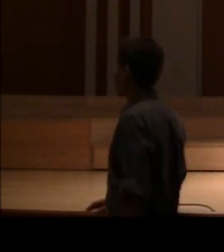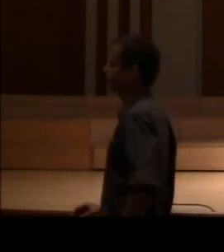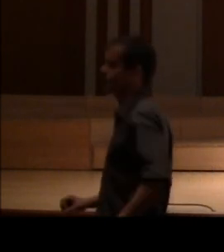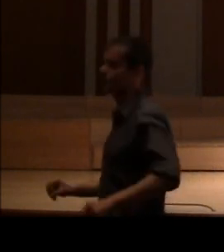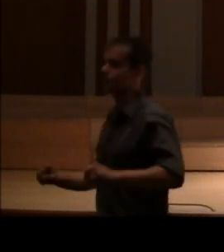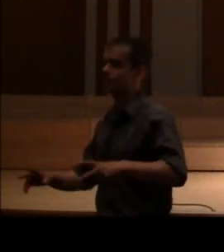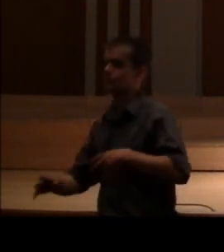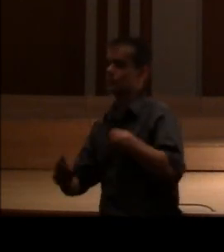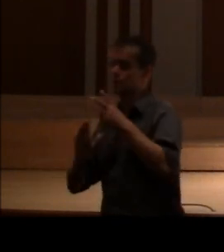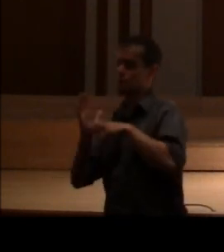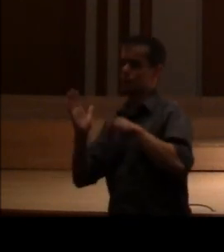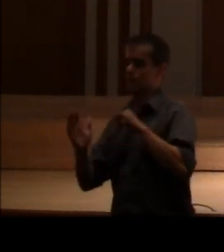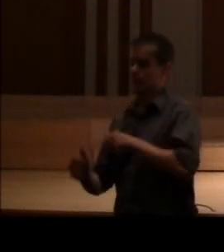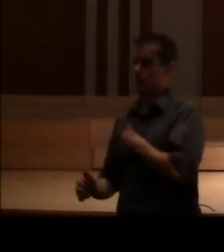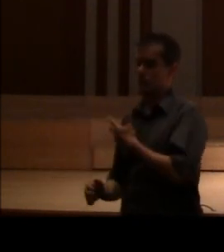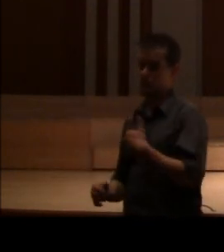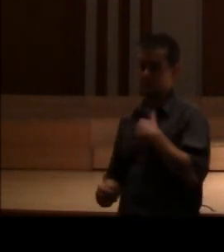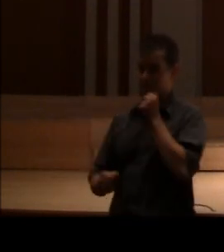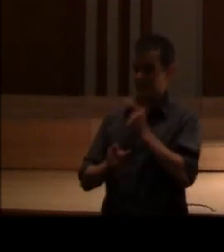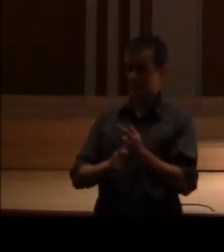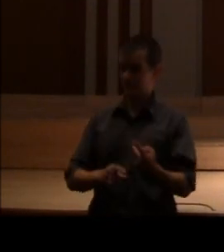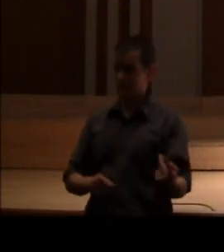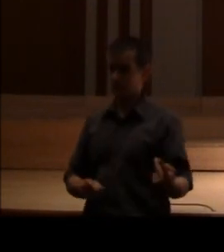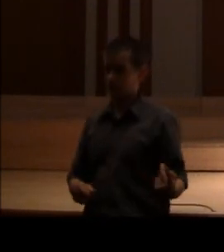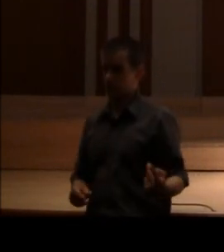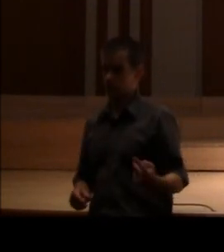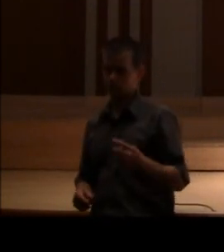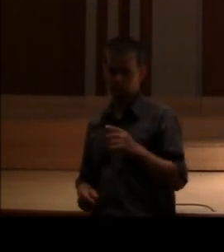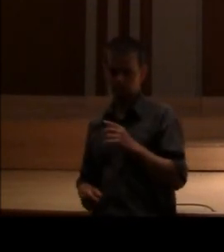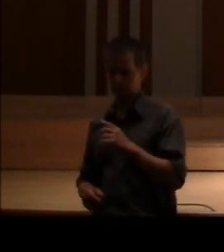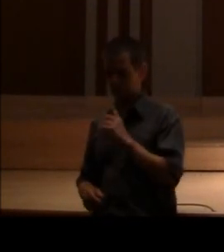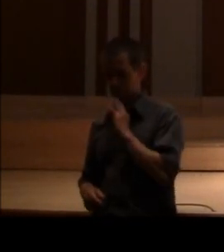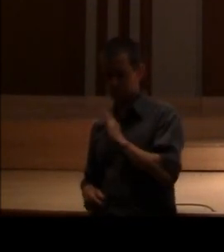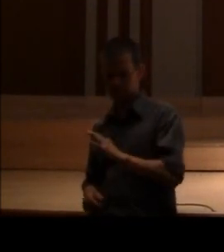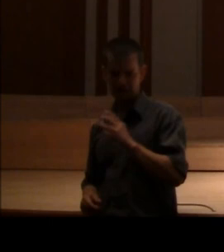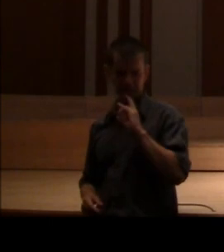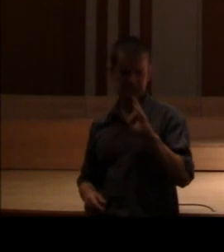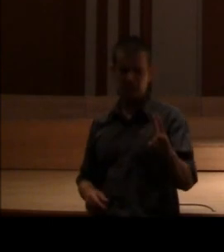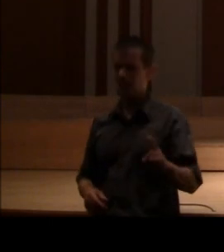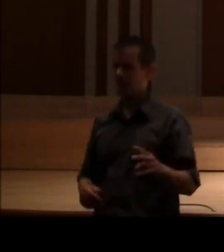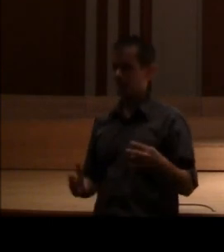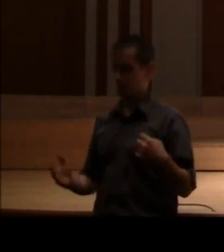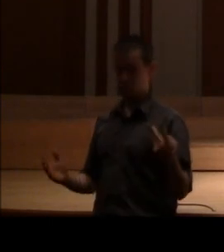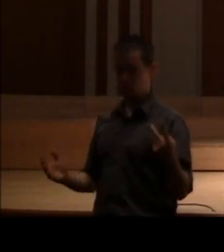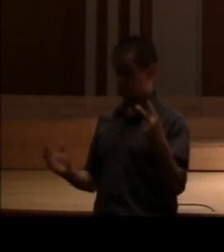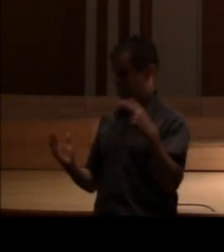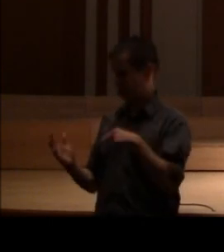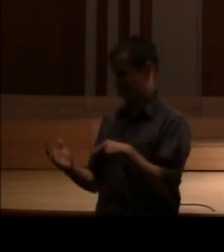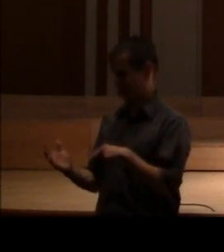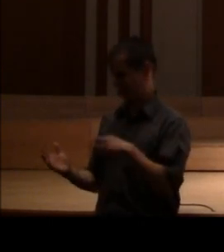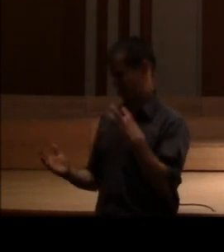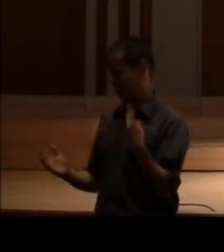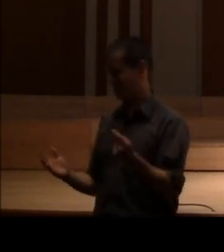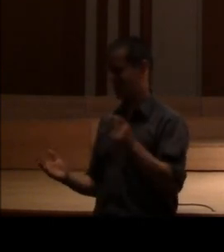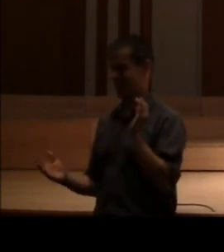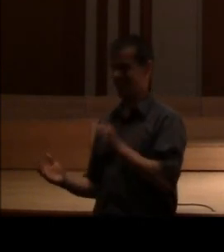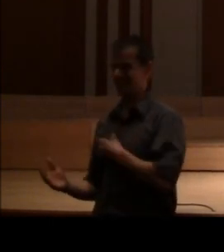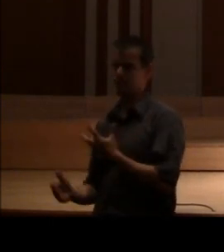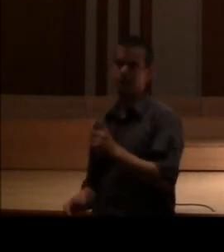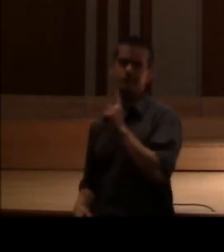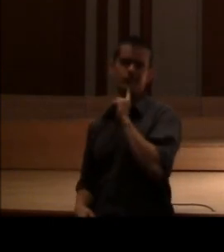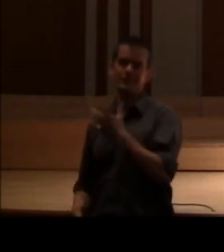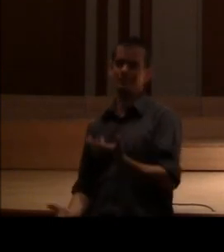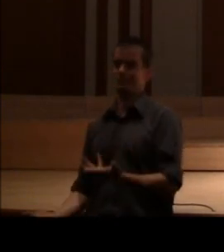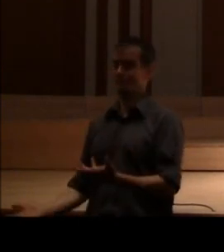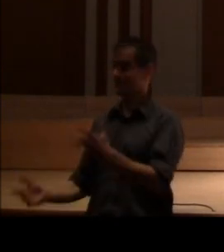read this Wallace Stevens poem, and my sister and we were at like 7 and 9, we were like, what? Is this a poem? Really? Seriously? This guy